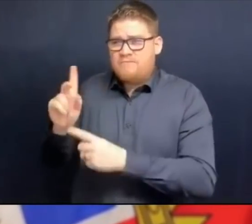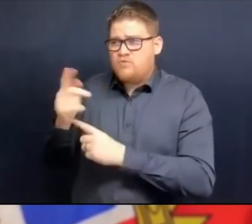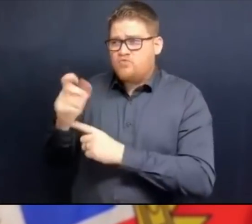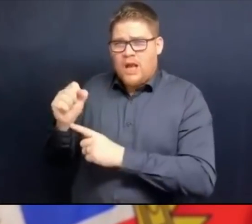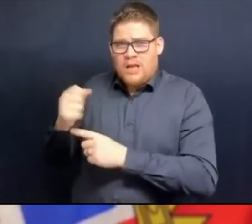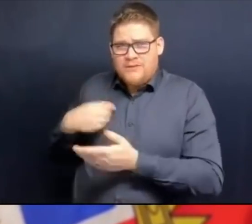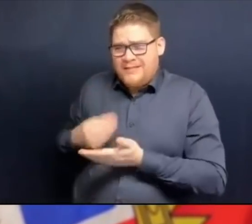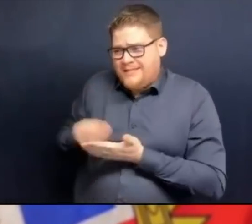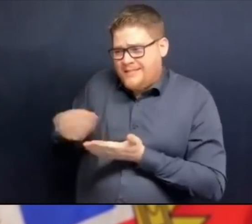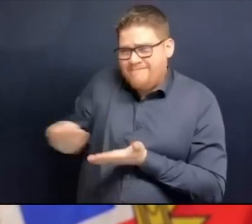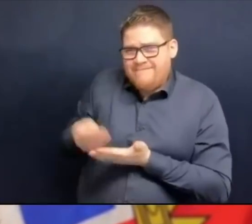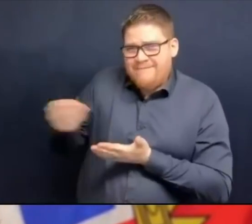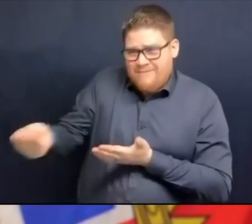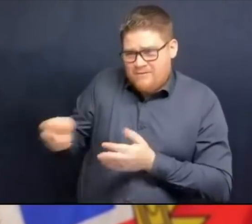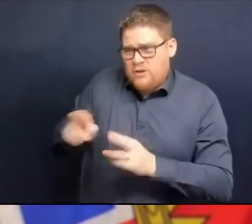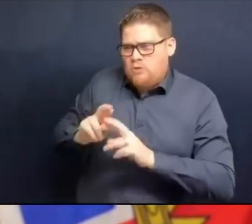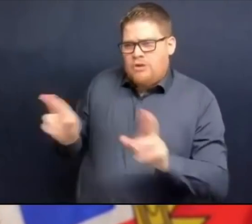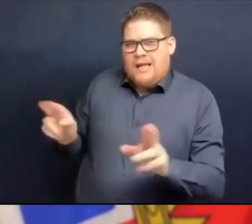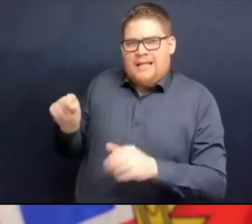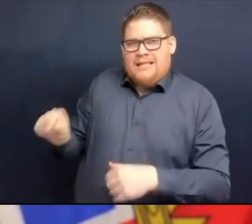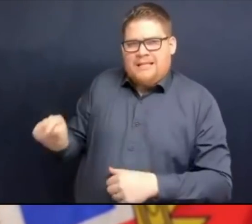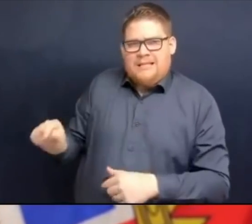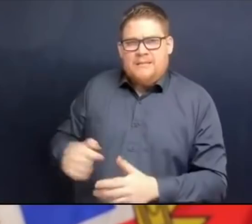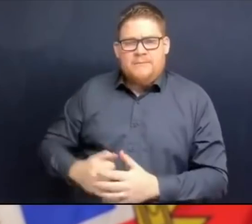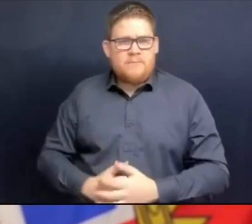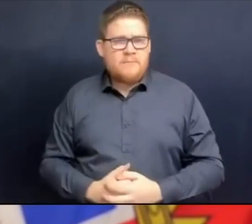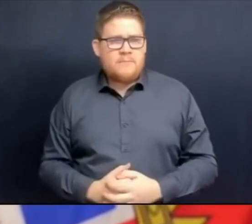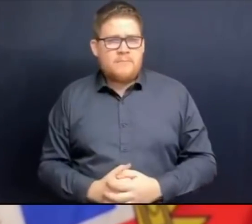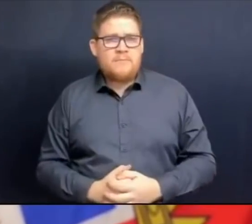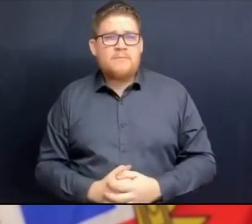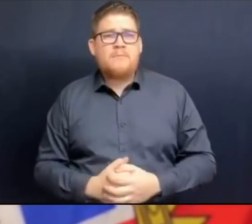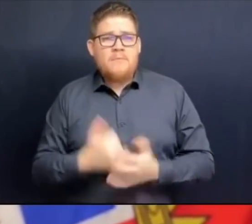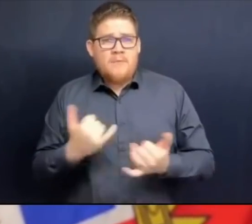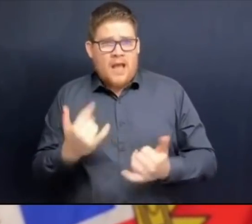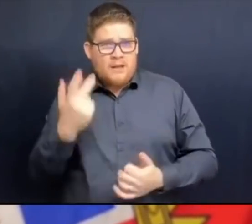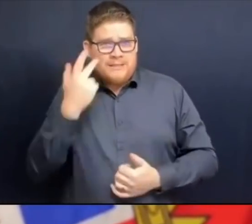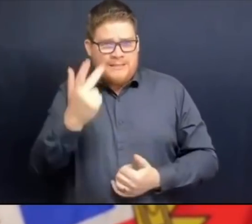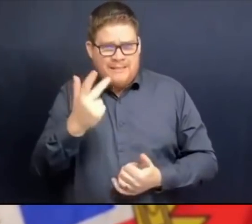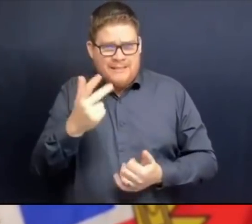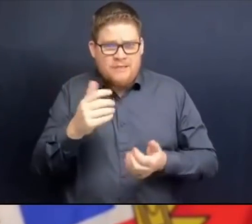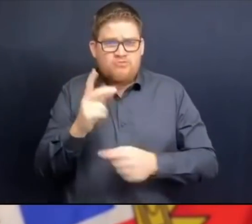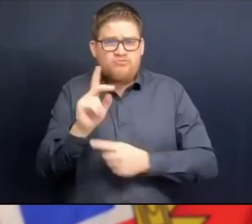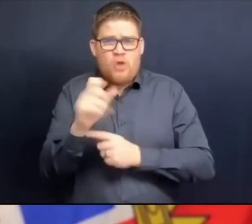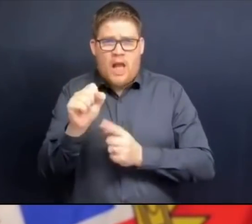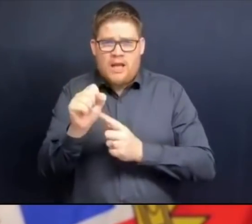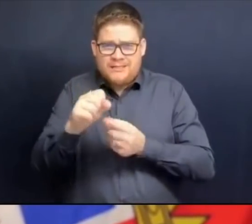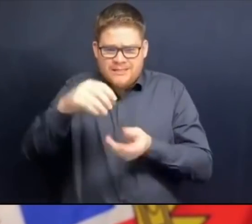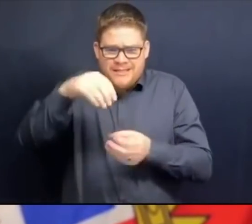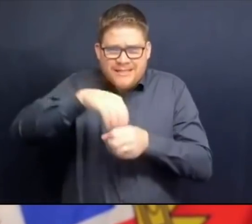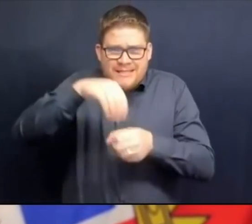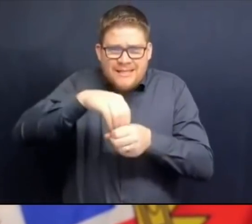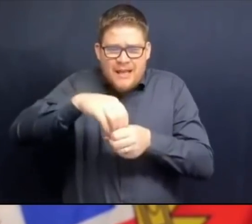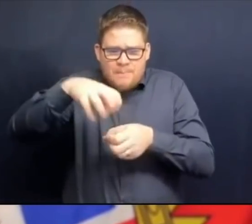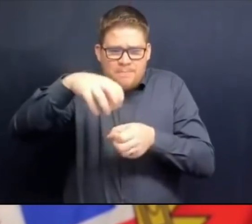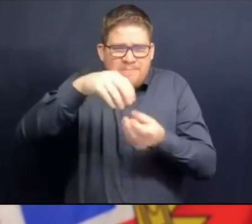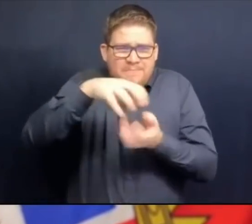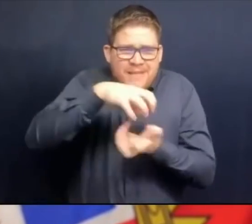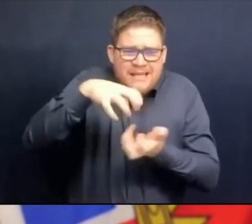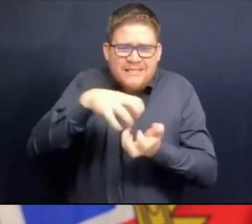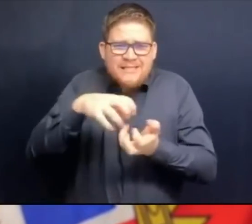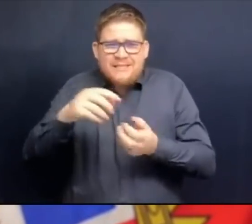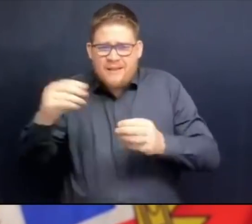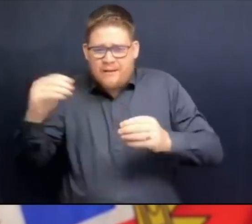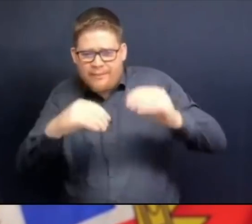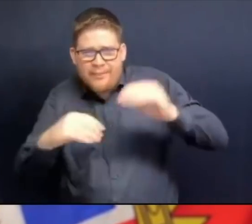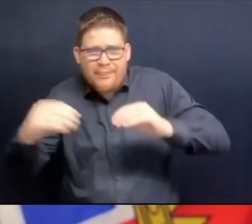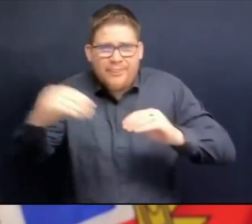drugs during this incredibly toxic time, especially now as we're seeing increased mixed drugs, including benzodiazepines,